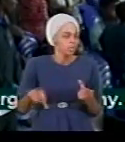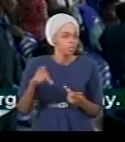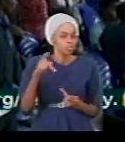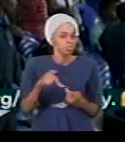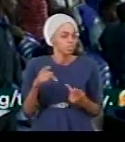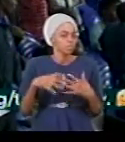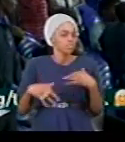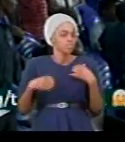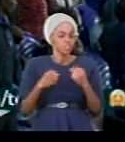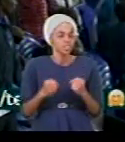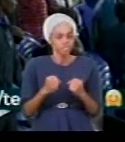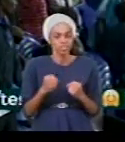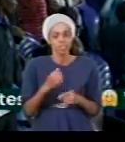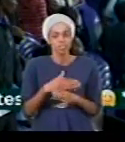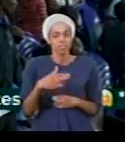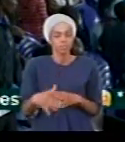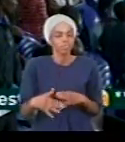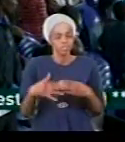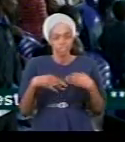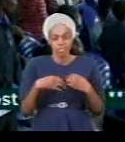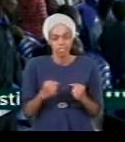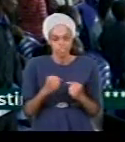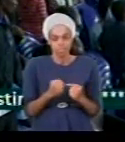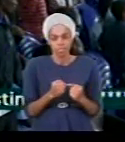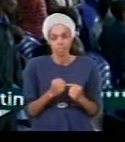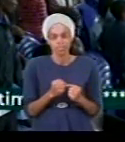It's happening at the back over there.